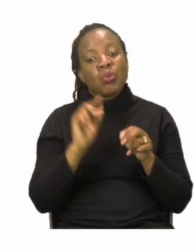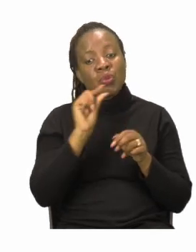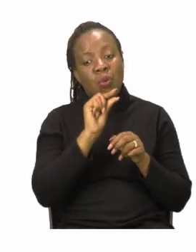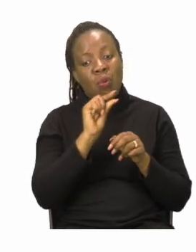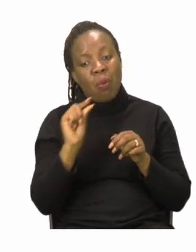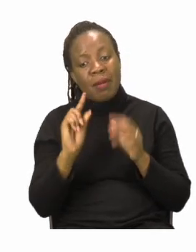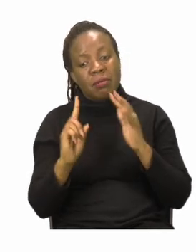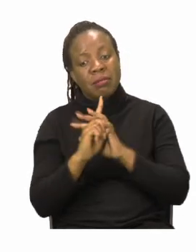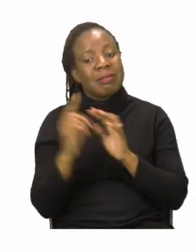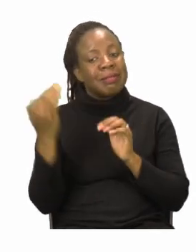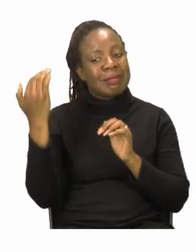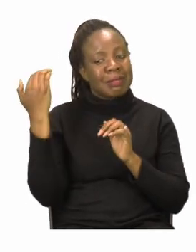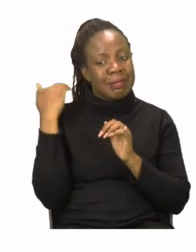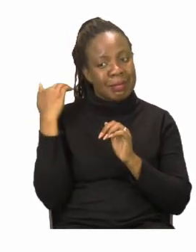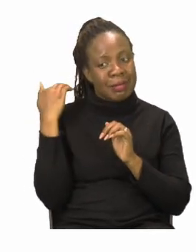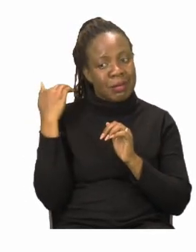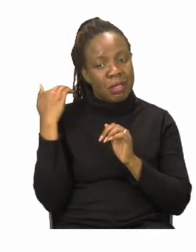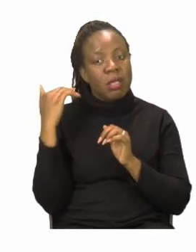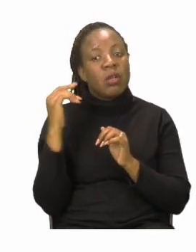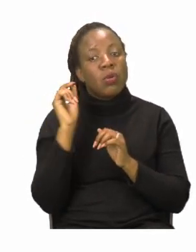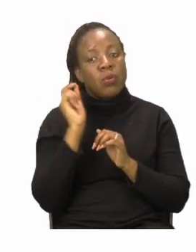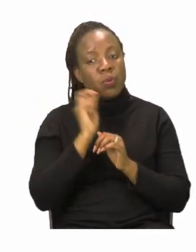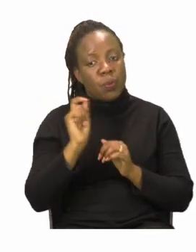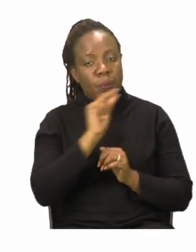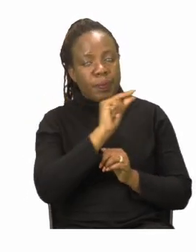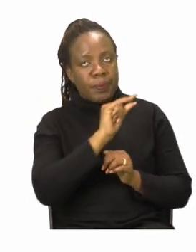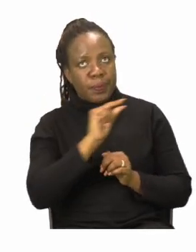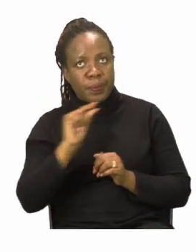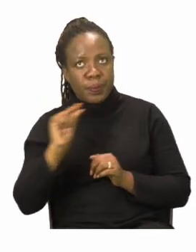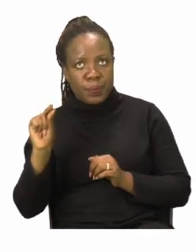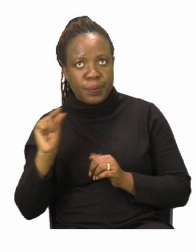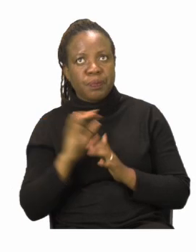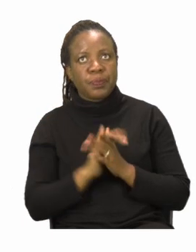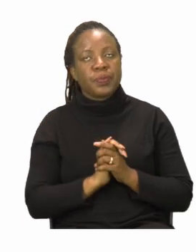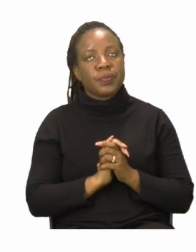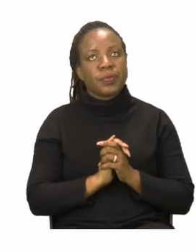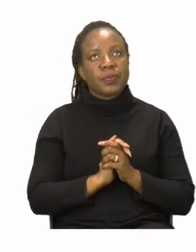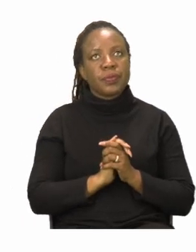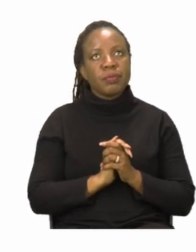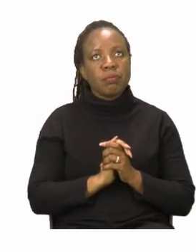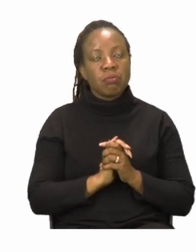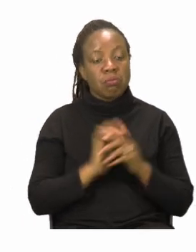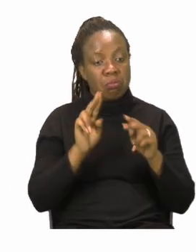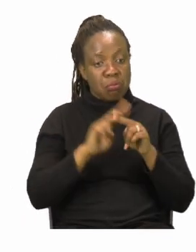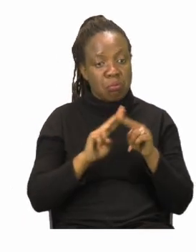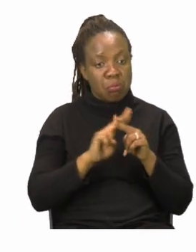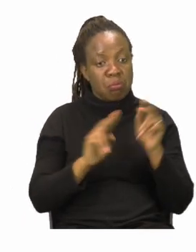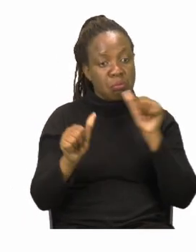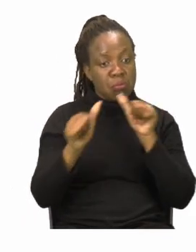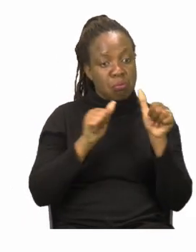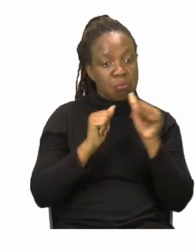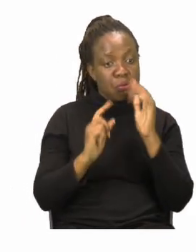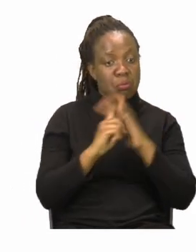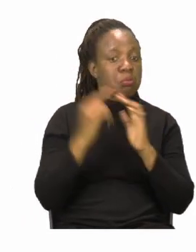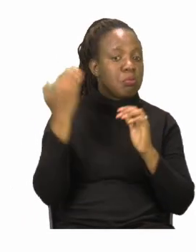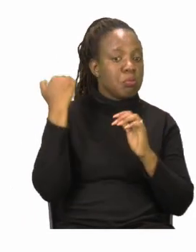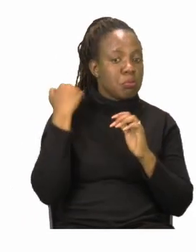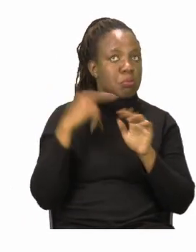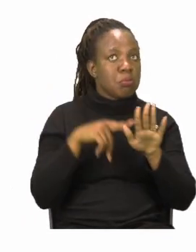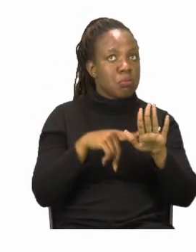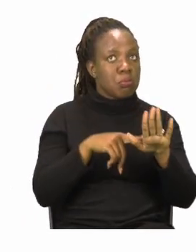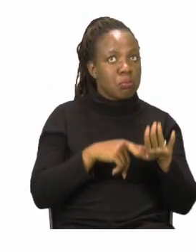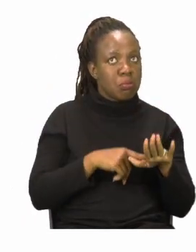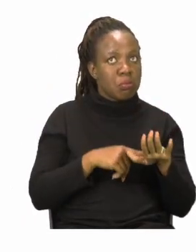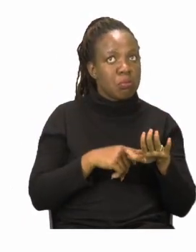a sentence with it. The sentence that was made with the word ate is,